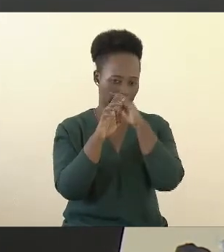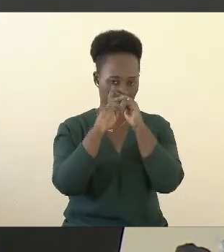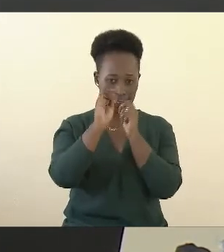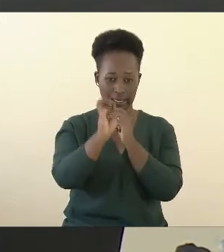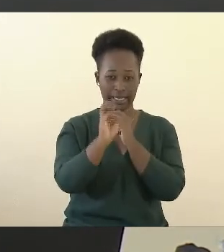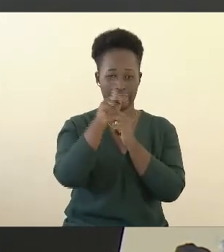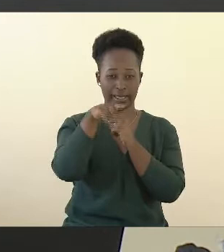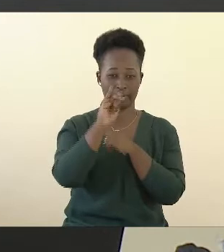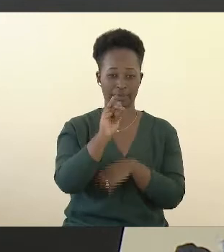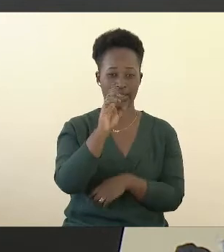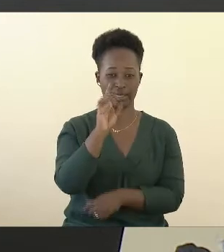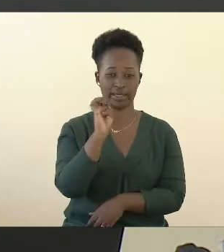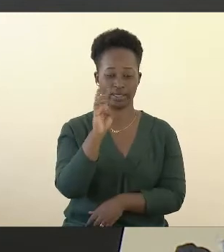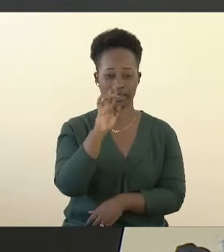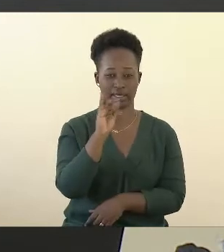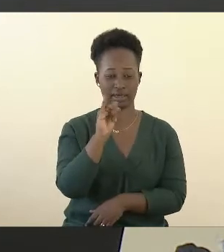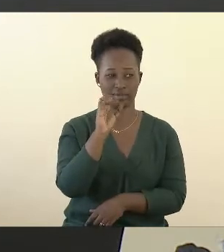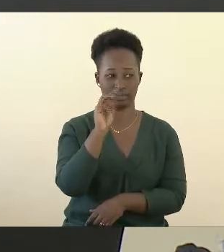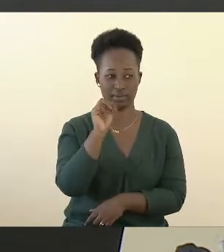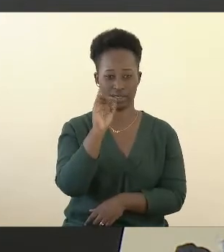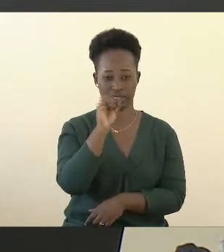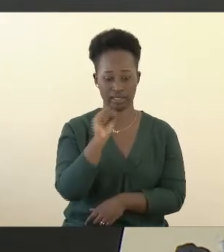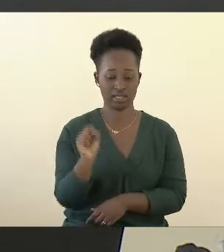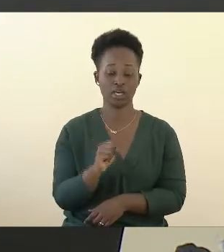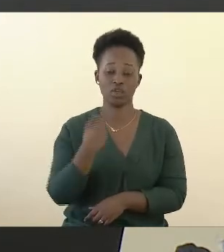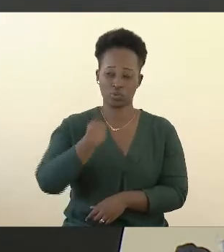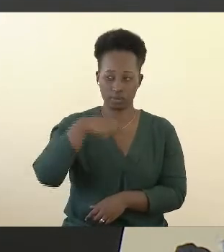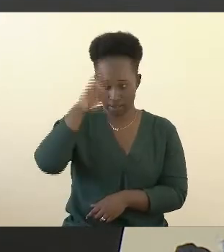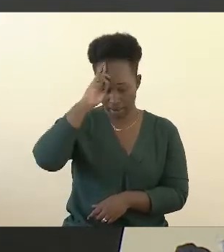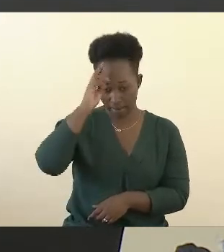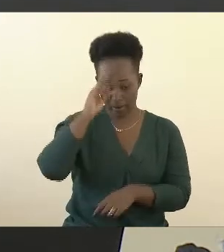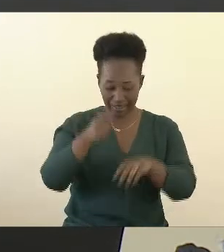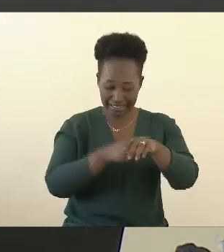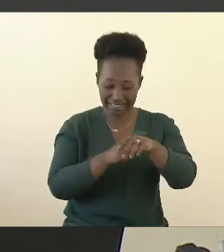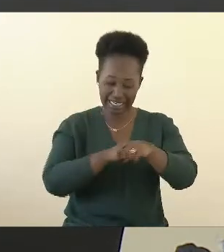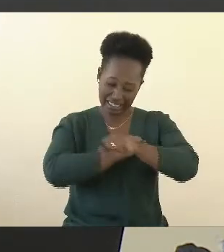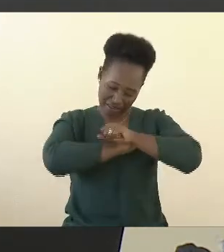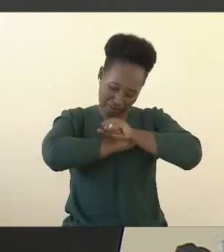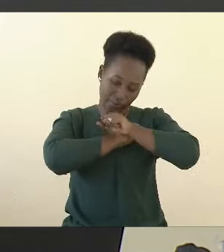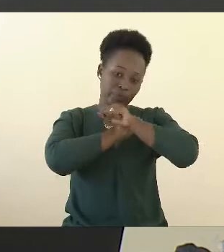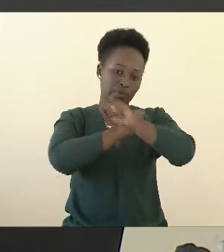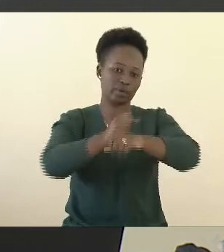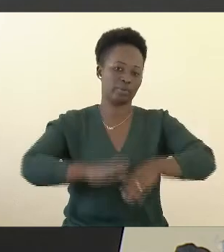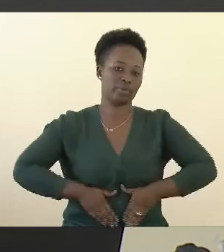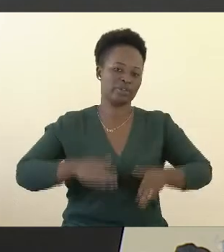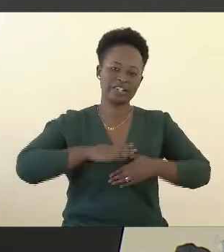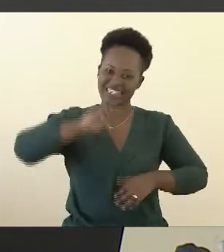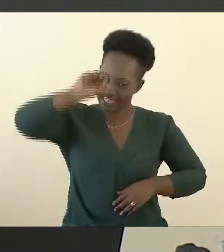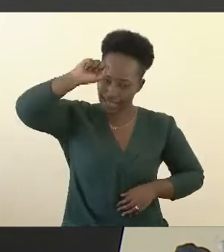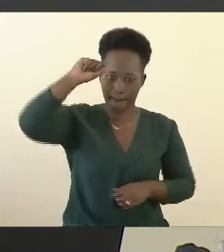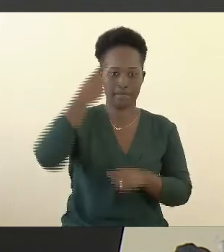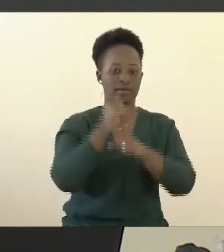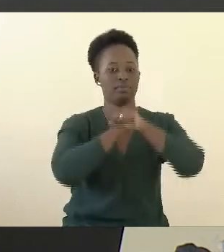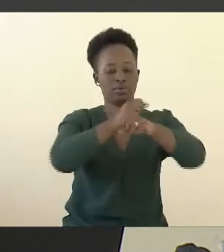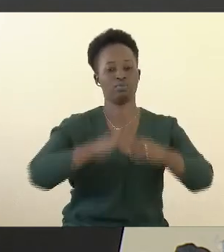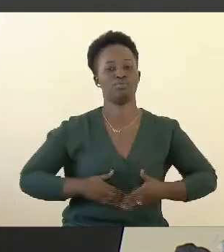skin is the first line of defense. It protects our body. What makes the skin to be protecting